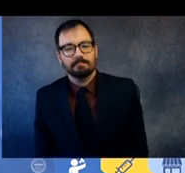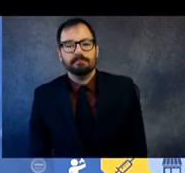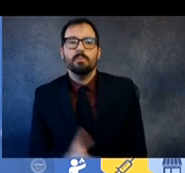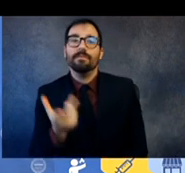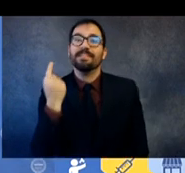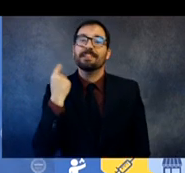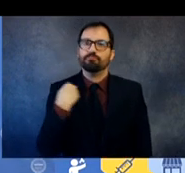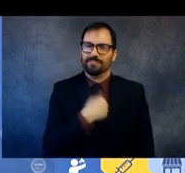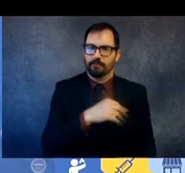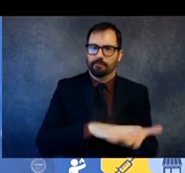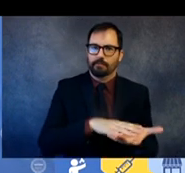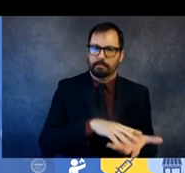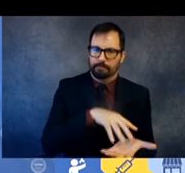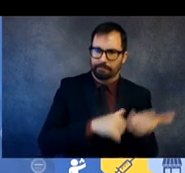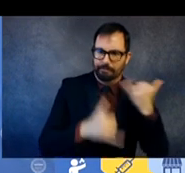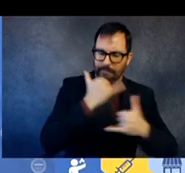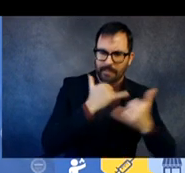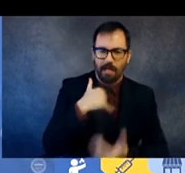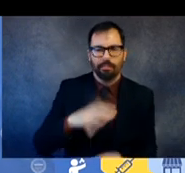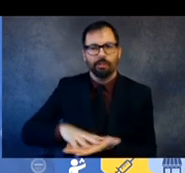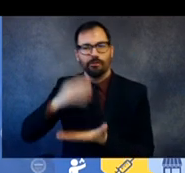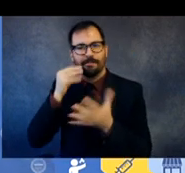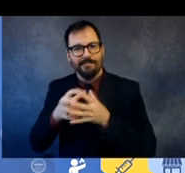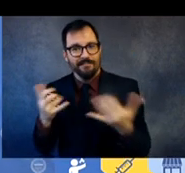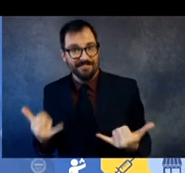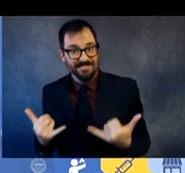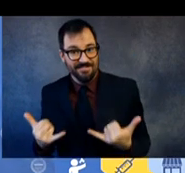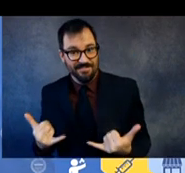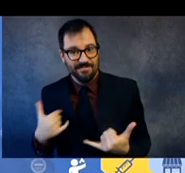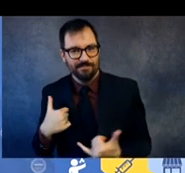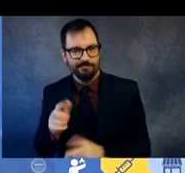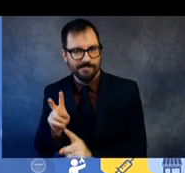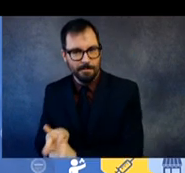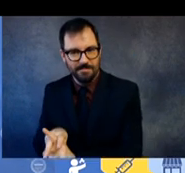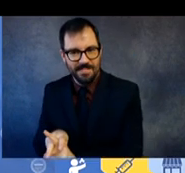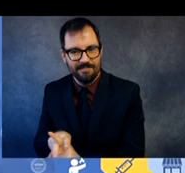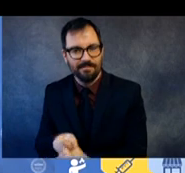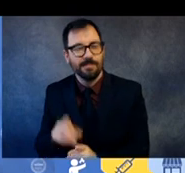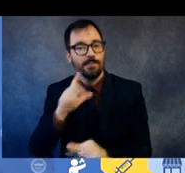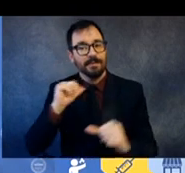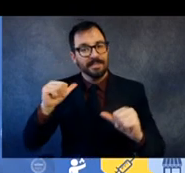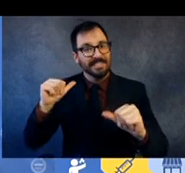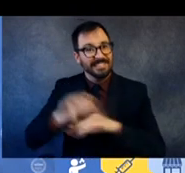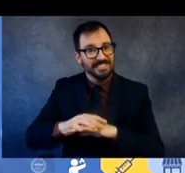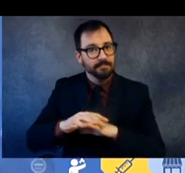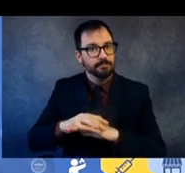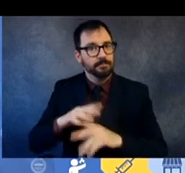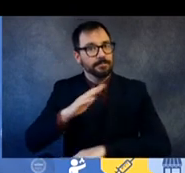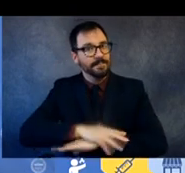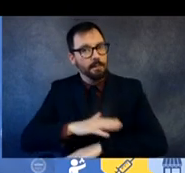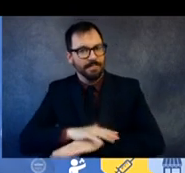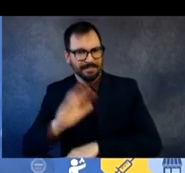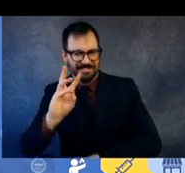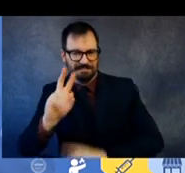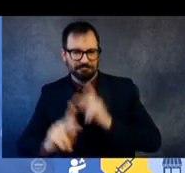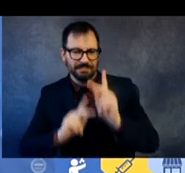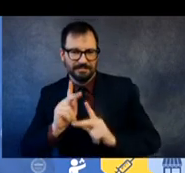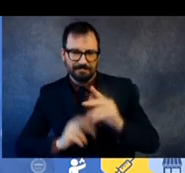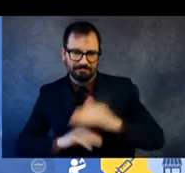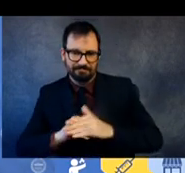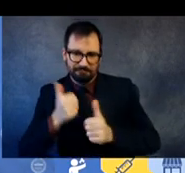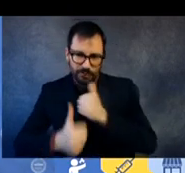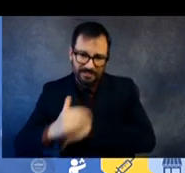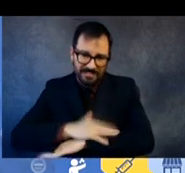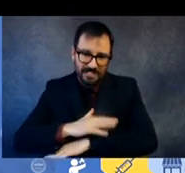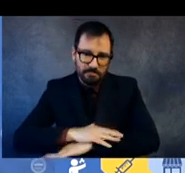The issue as far as density goes, you still can only have 6 people at a table. You still can have limited capacity inside.